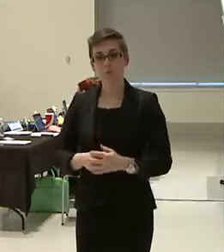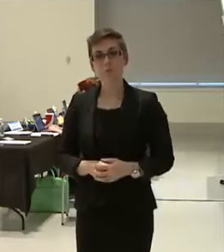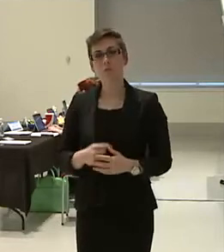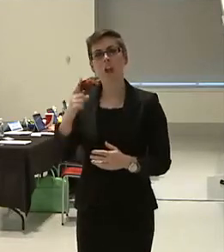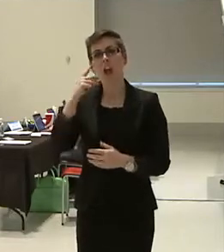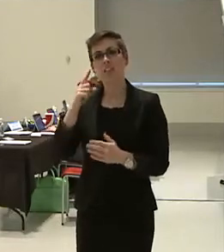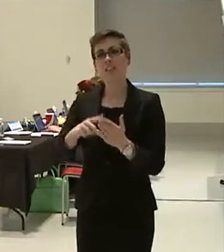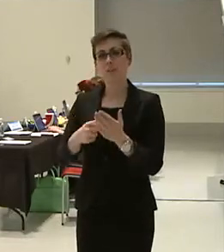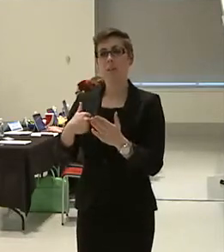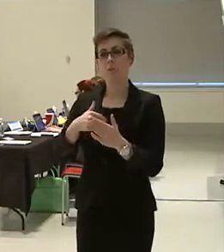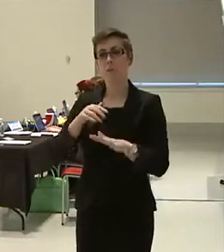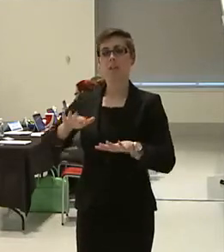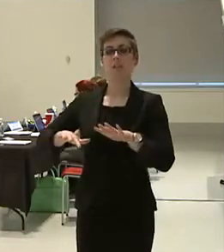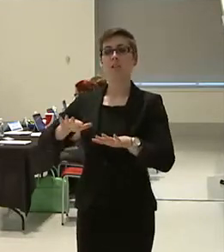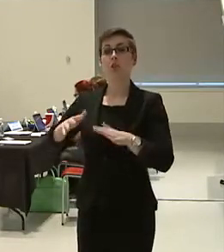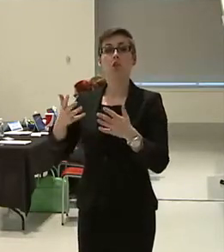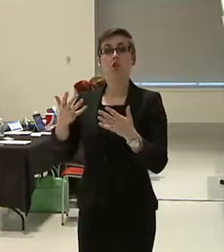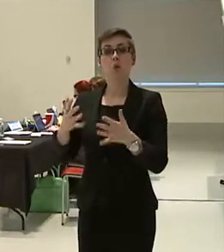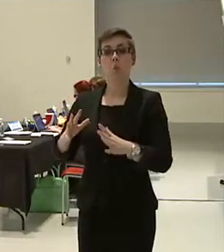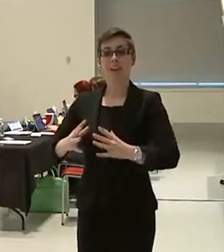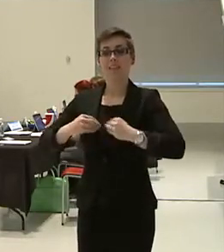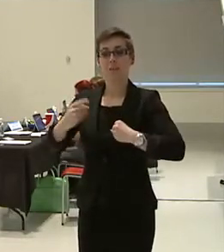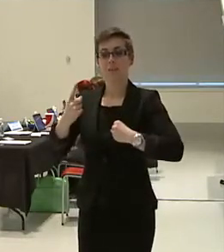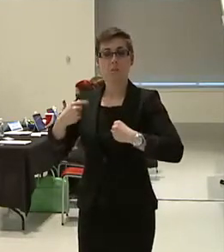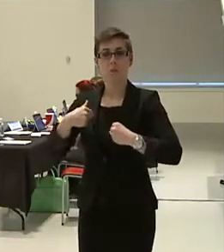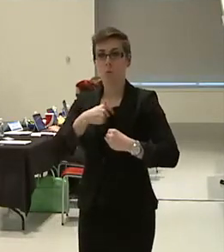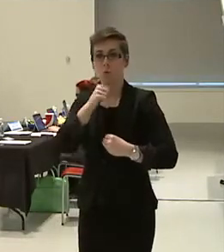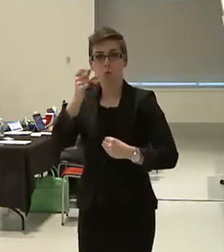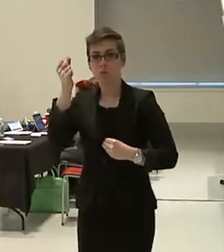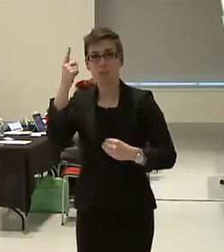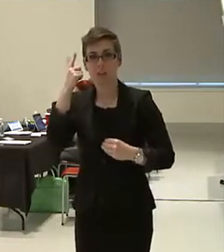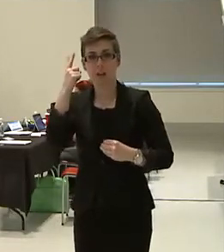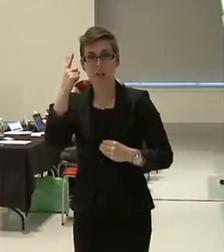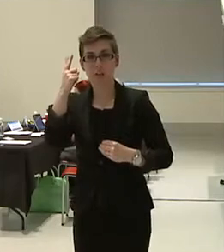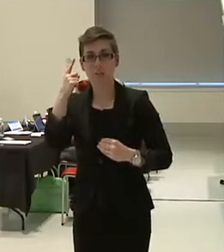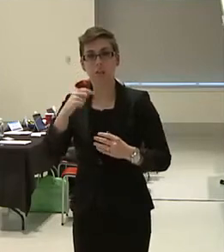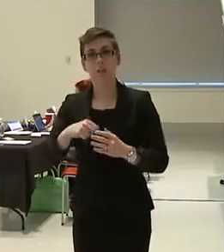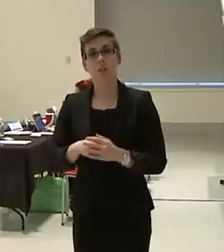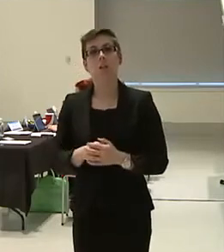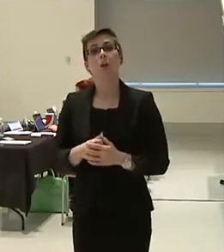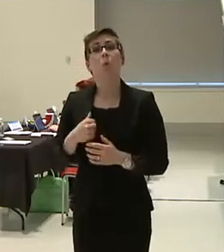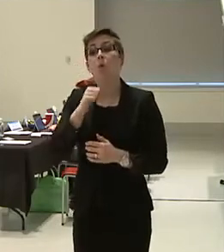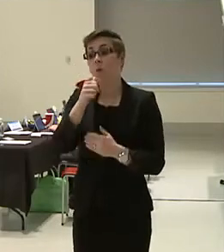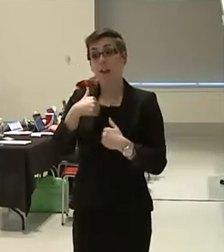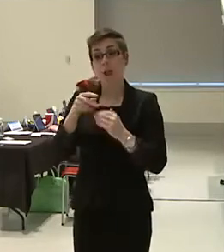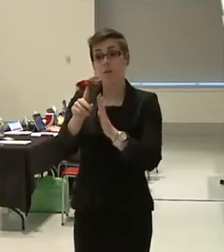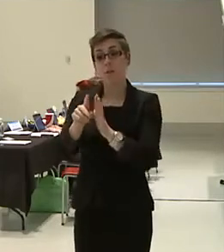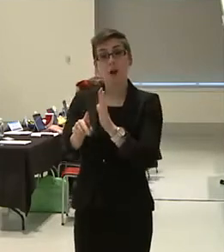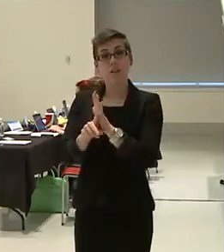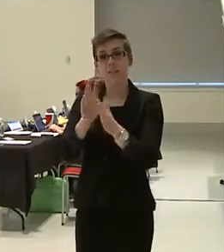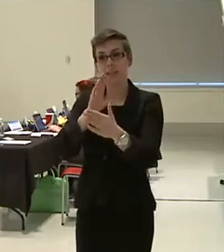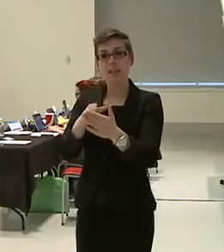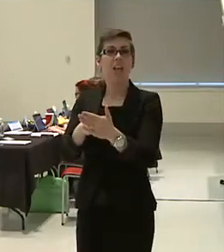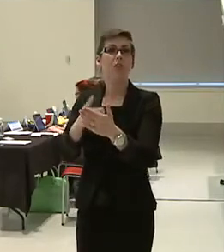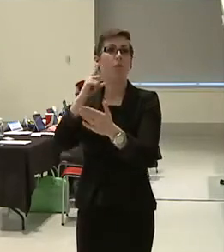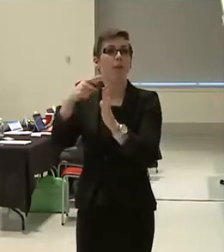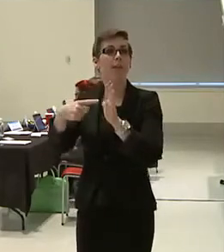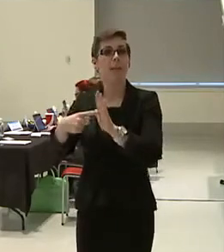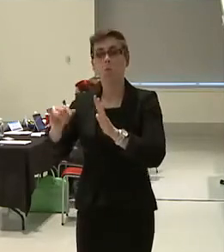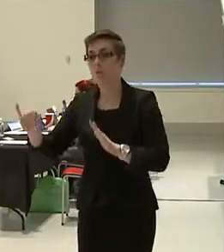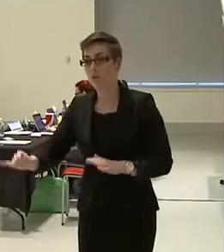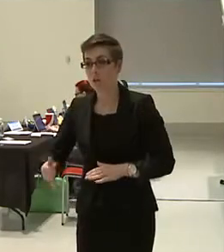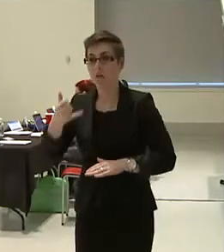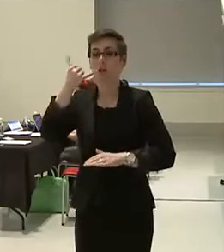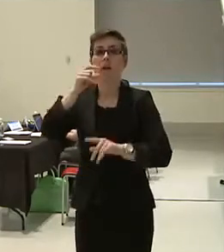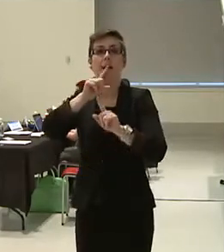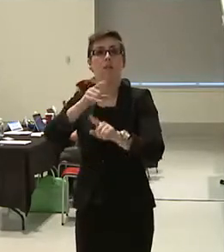what we don't understand. We wouldn't have a policy, for example, against picking up the telephone today. I